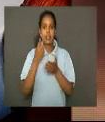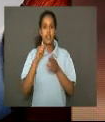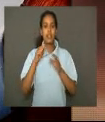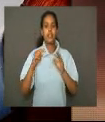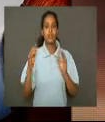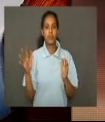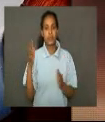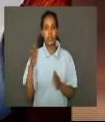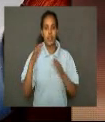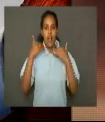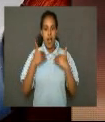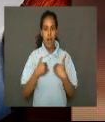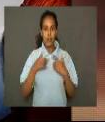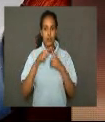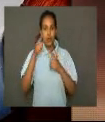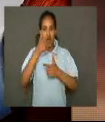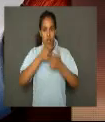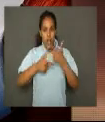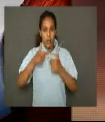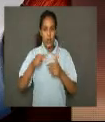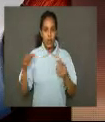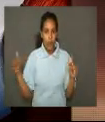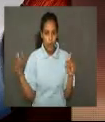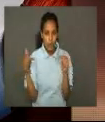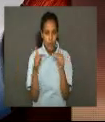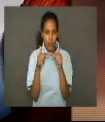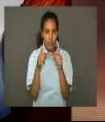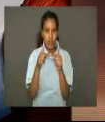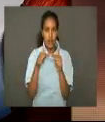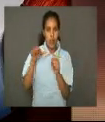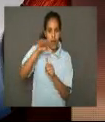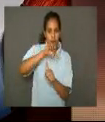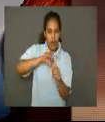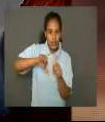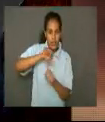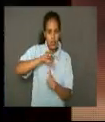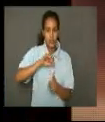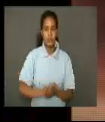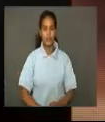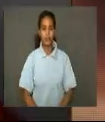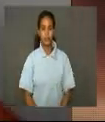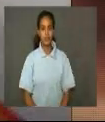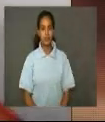species have to come into contact with one another.